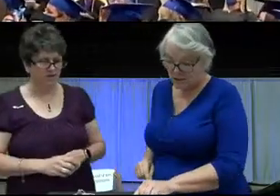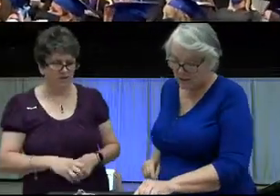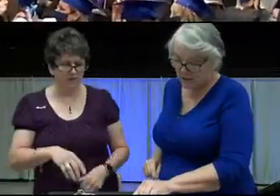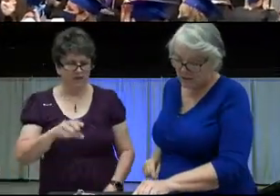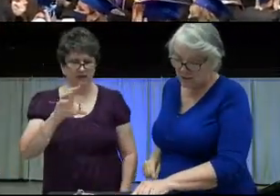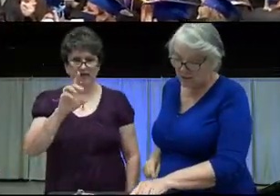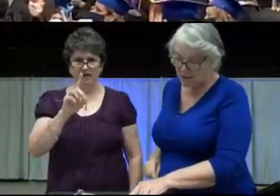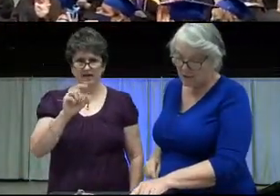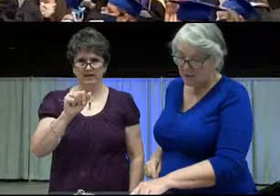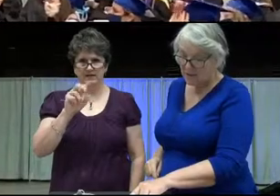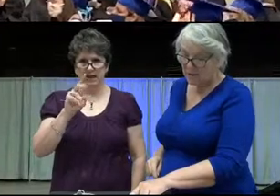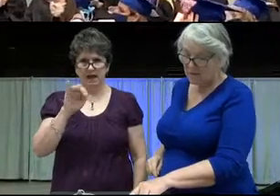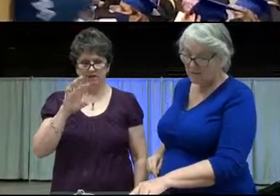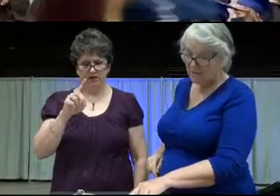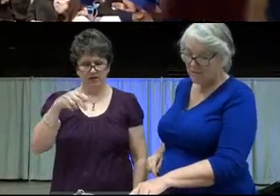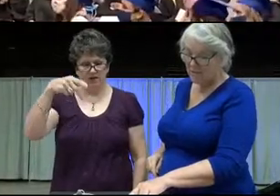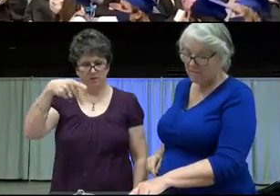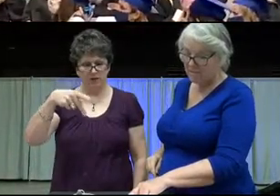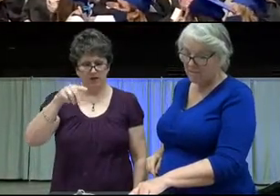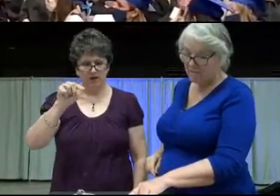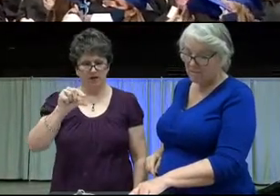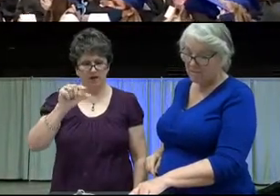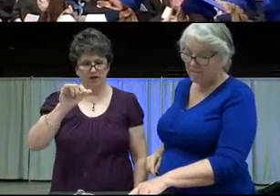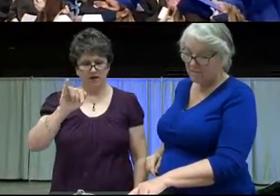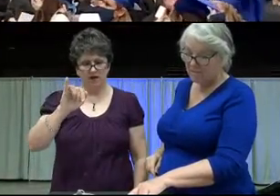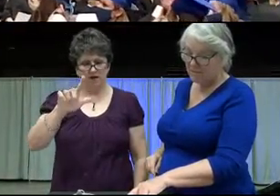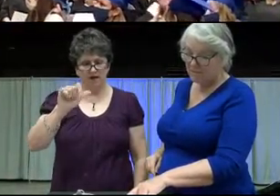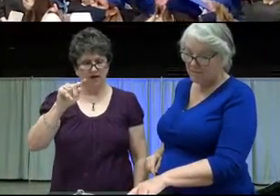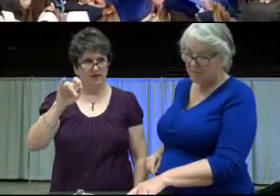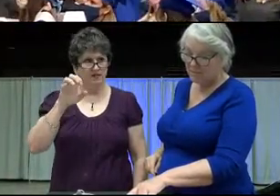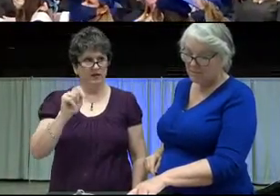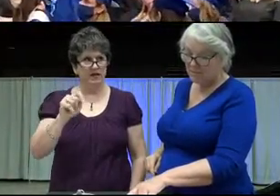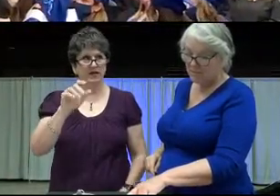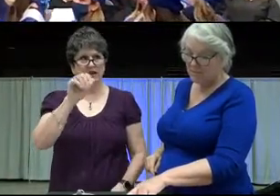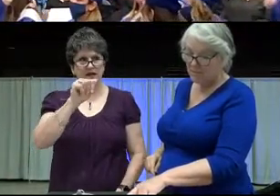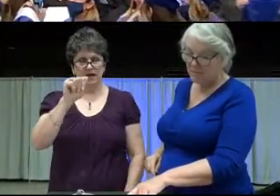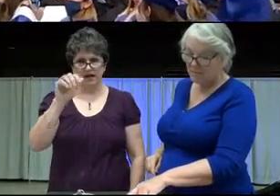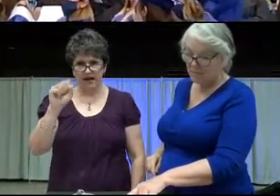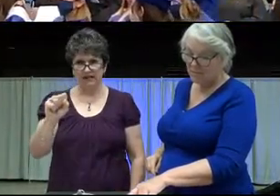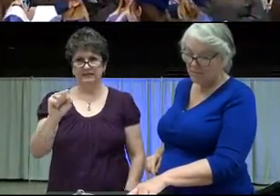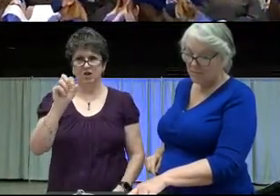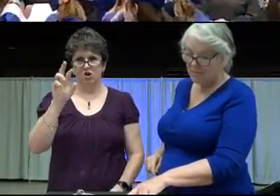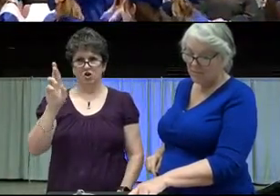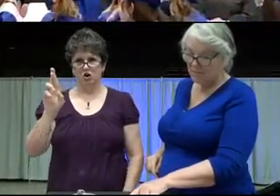David P. Gillespie, Associate of Science in Nursing, Registered Nurse.